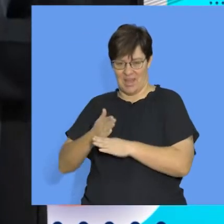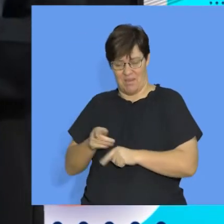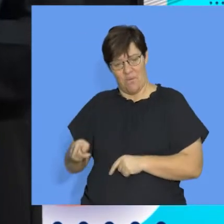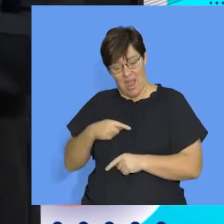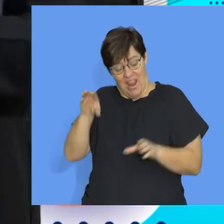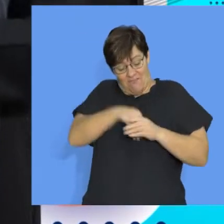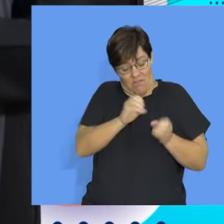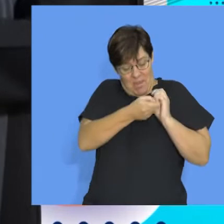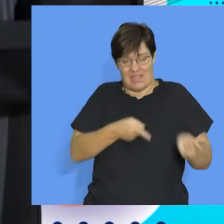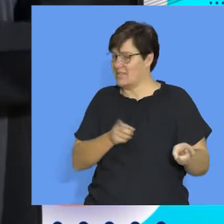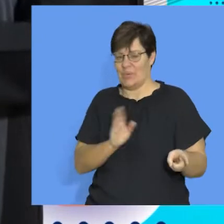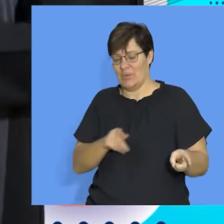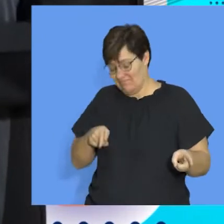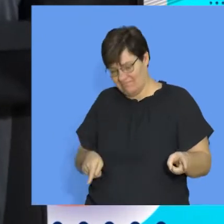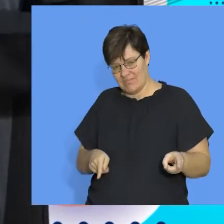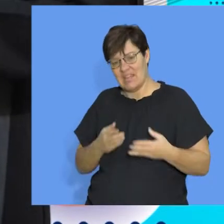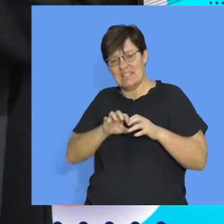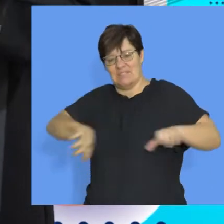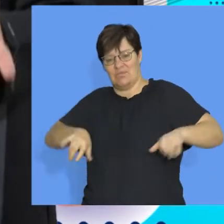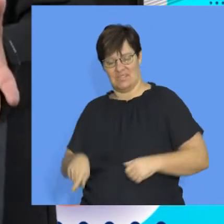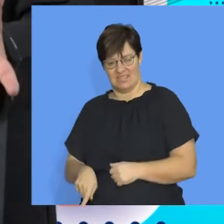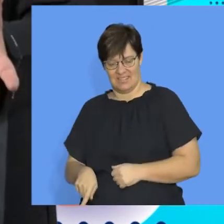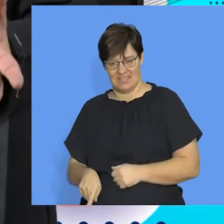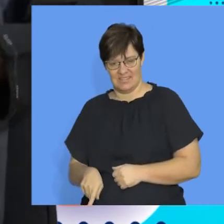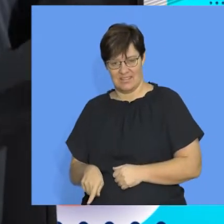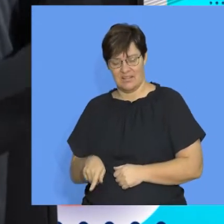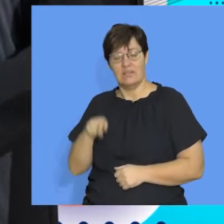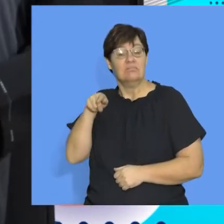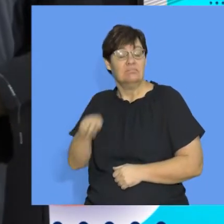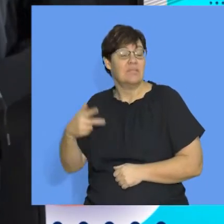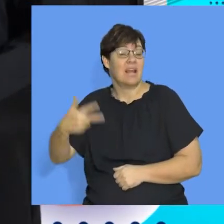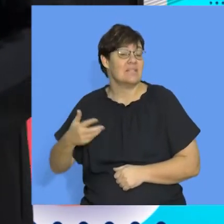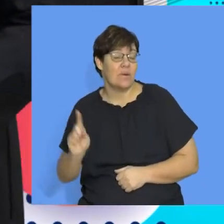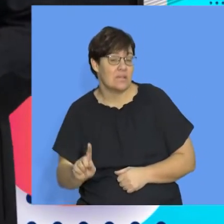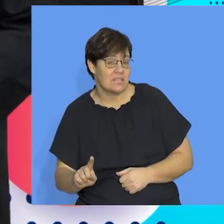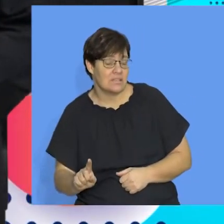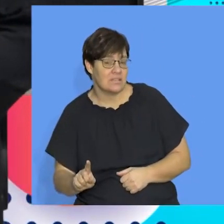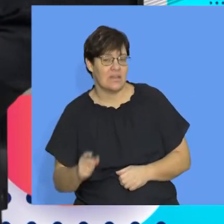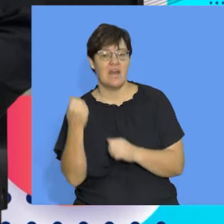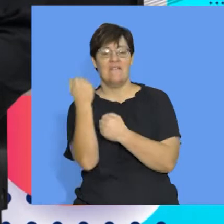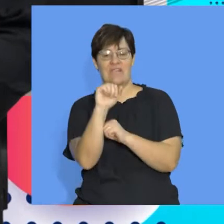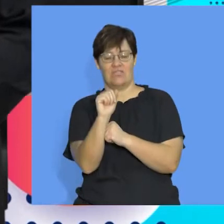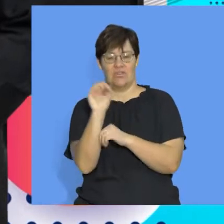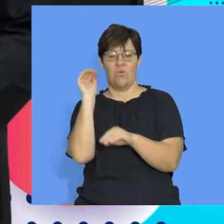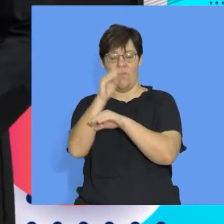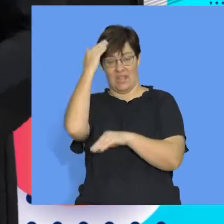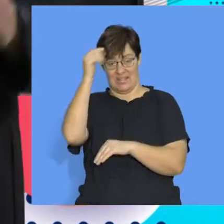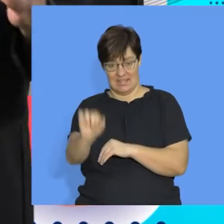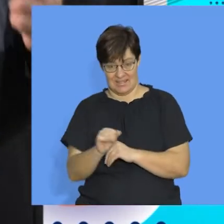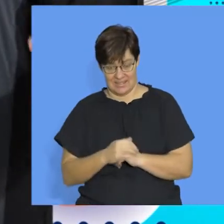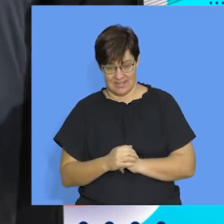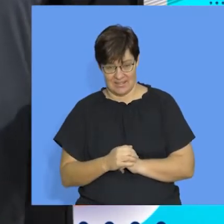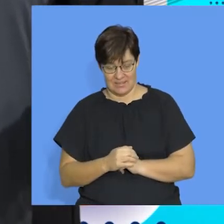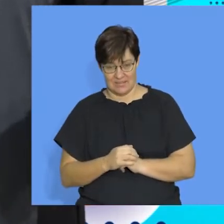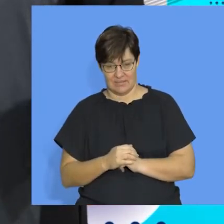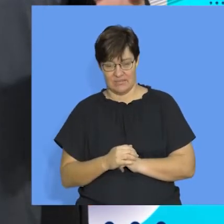think about it, indirect labor would then be classified as a factory overhead. Okay? So keep